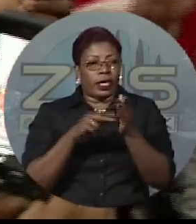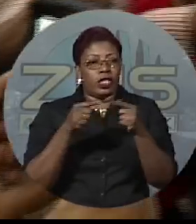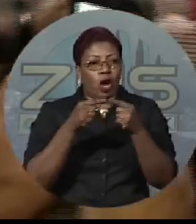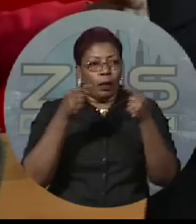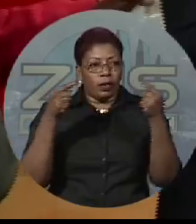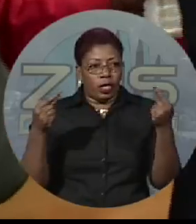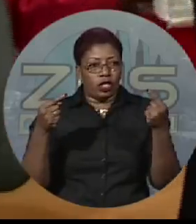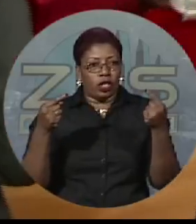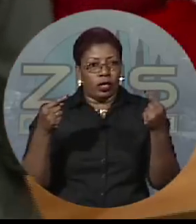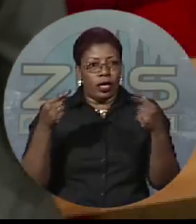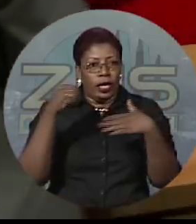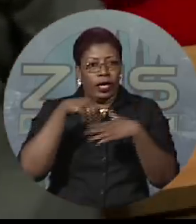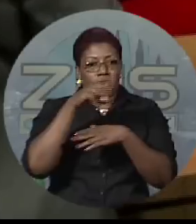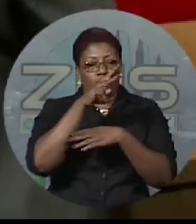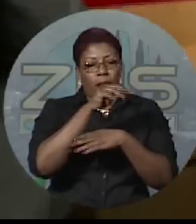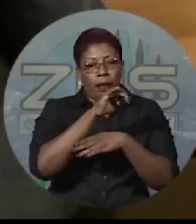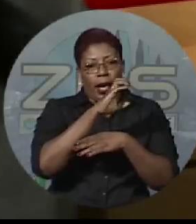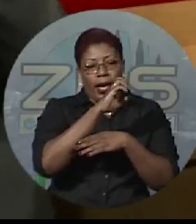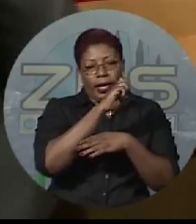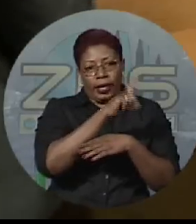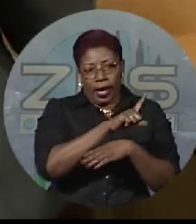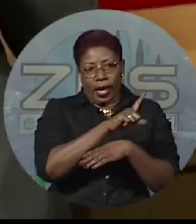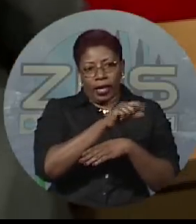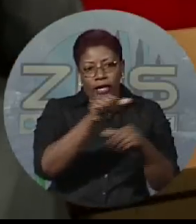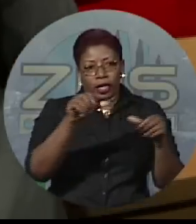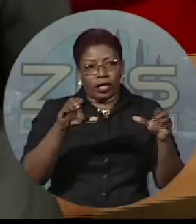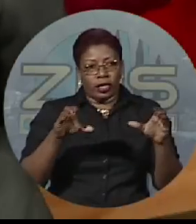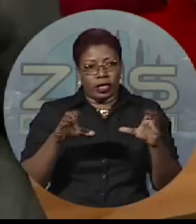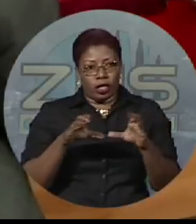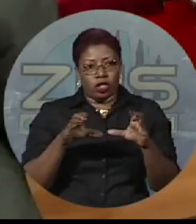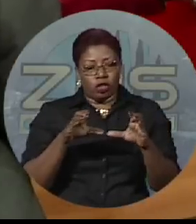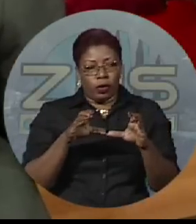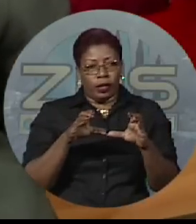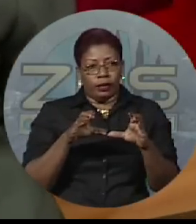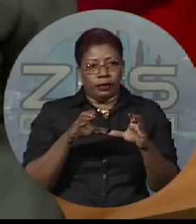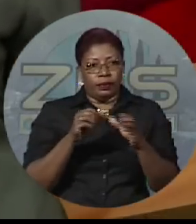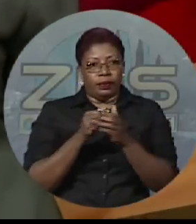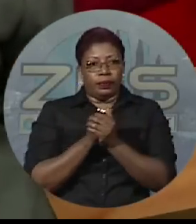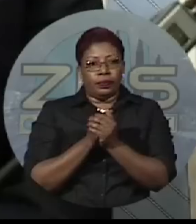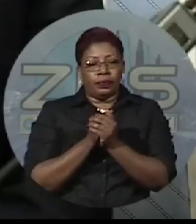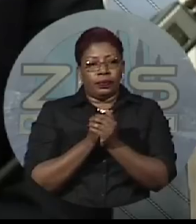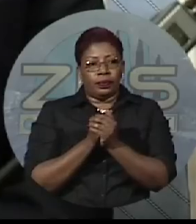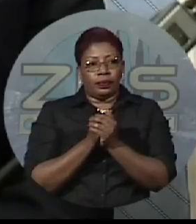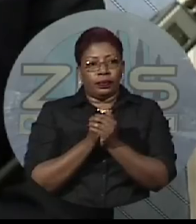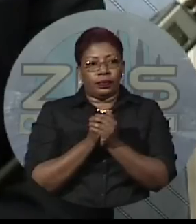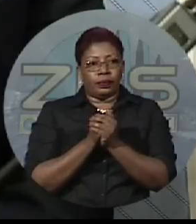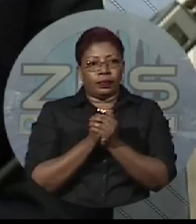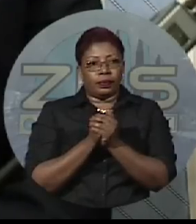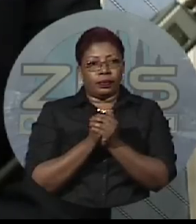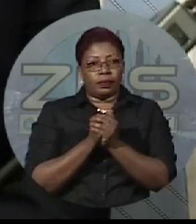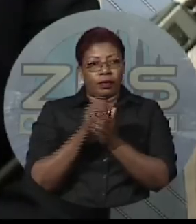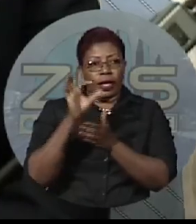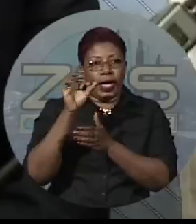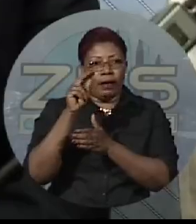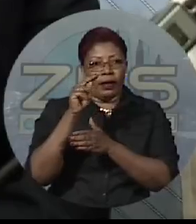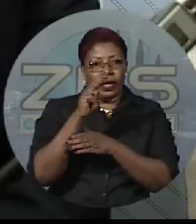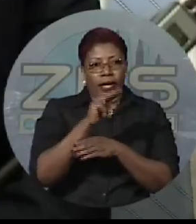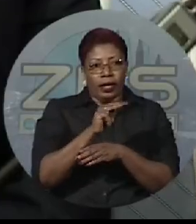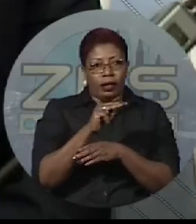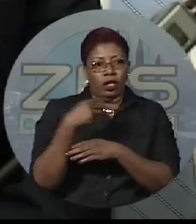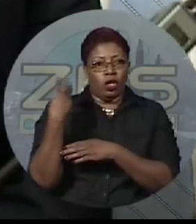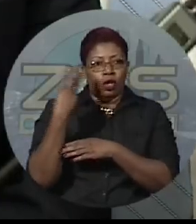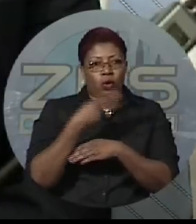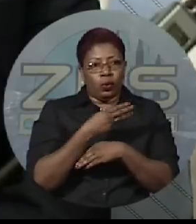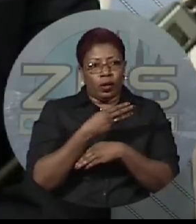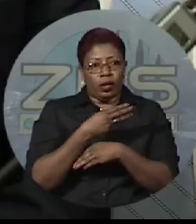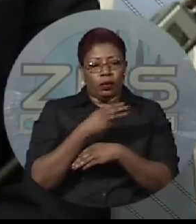opposition in her native Maikau constituency, replacing former candidate Walt Saunders. FNMs, we